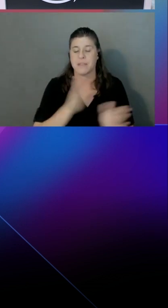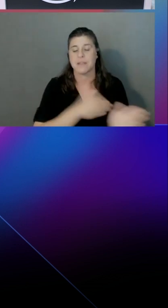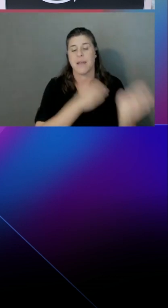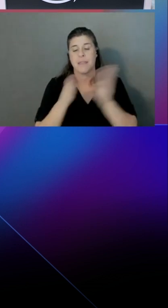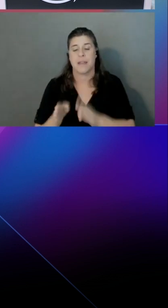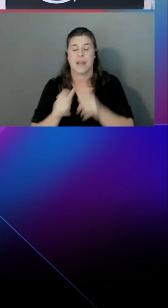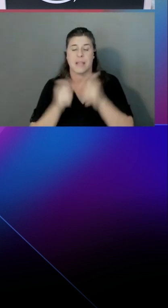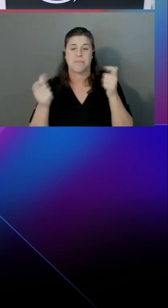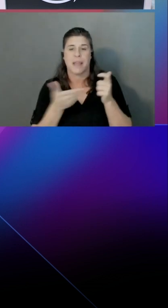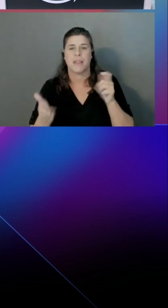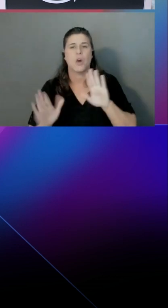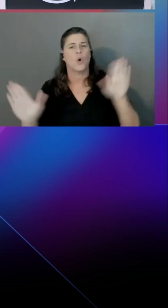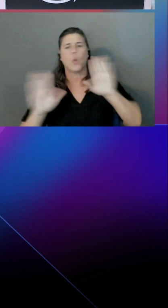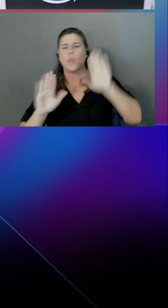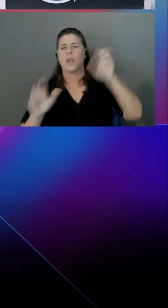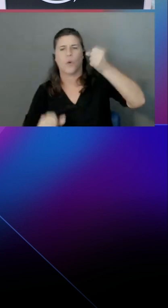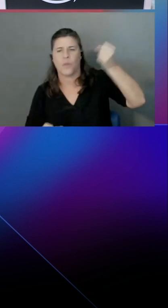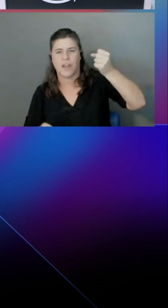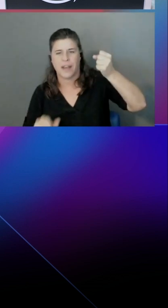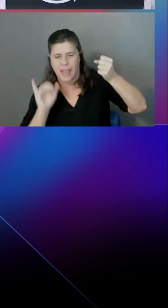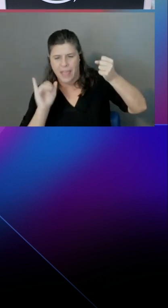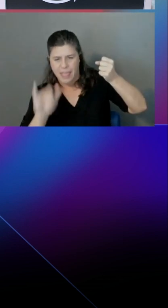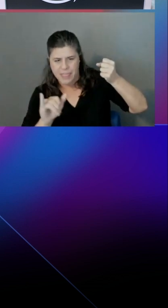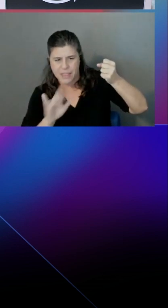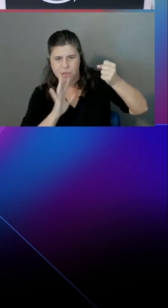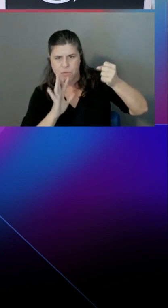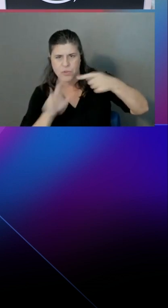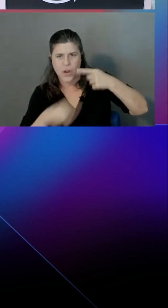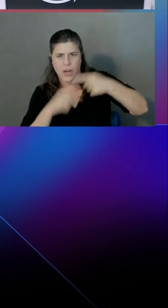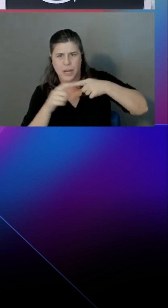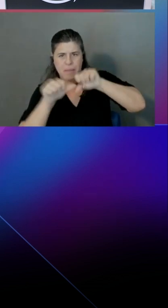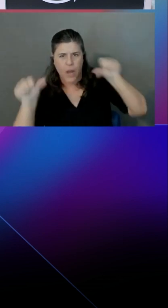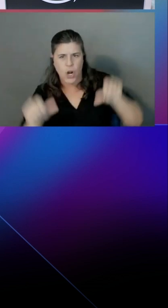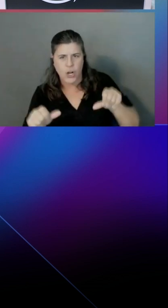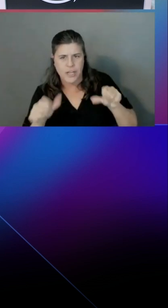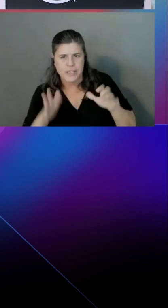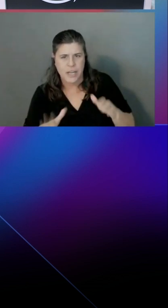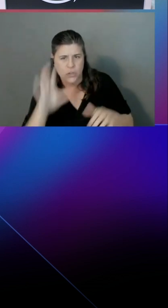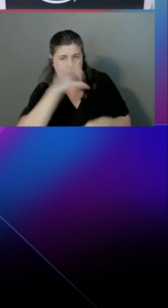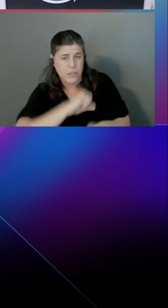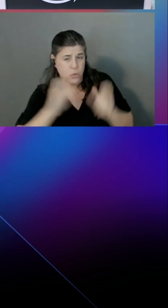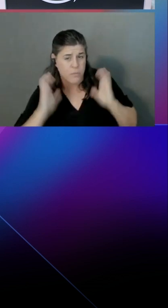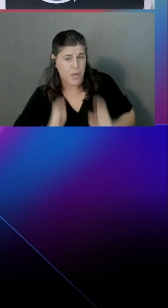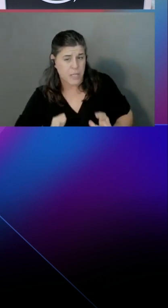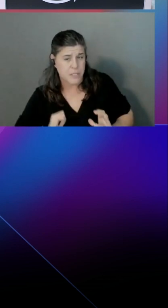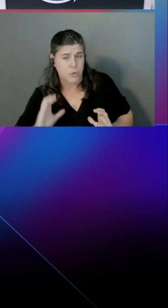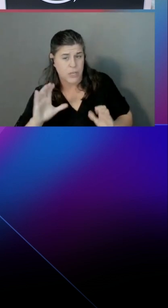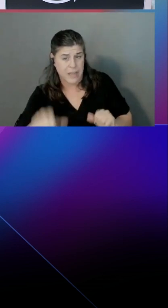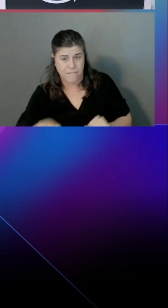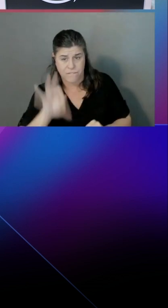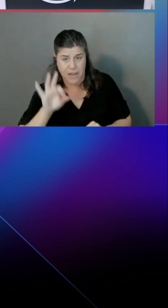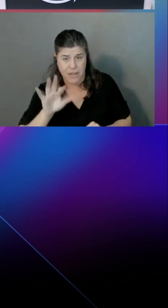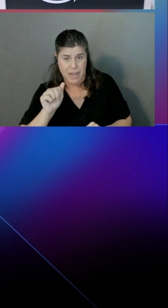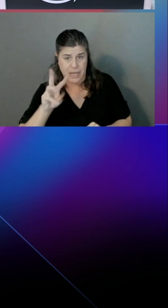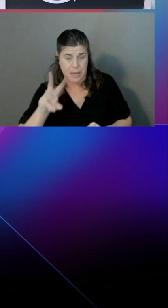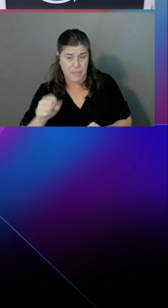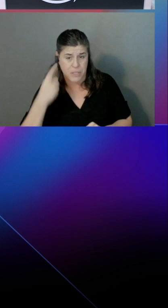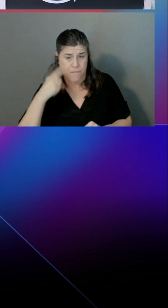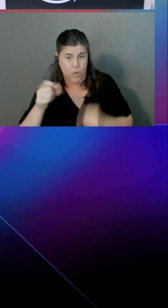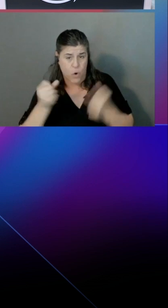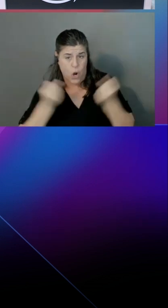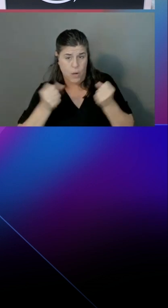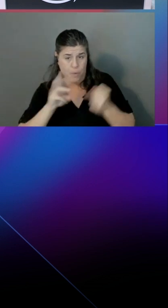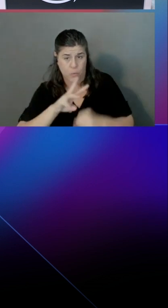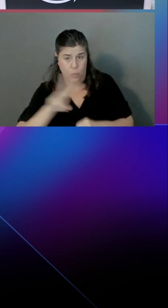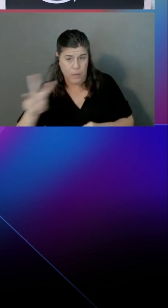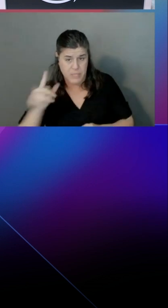Just hold on. That reference architecture, I'm assuming customers can find it on that AWS for Automotive website. Everything is